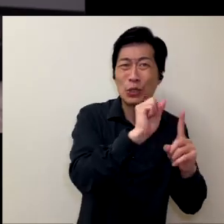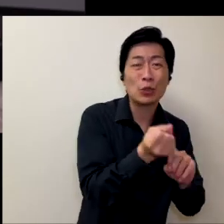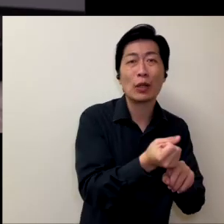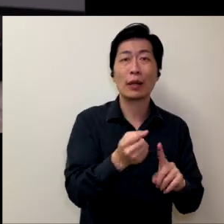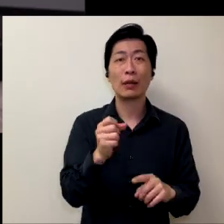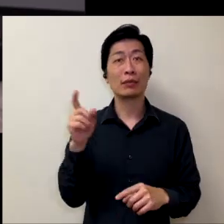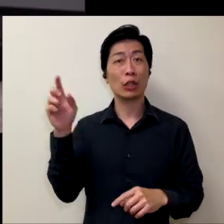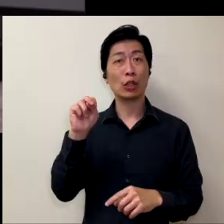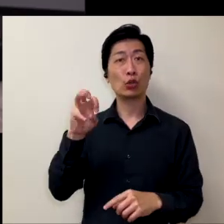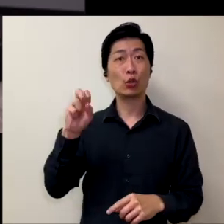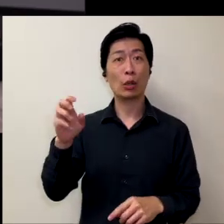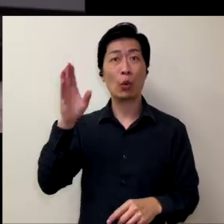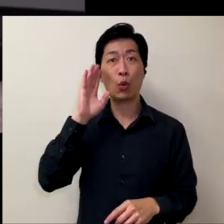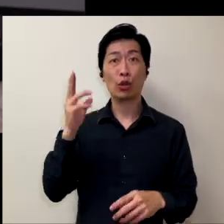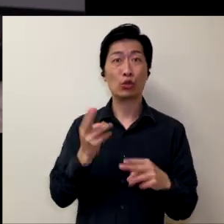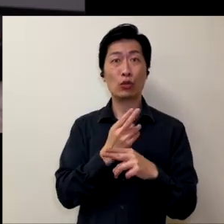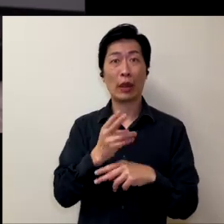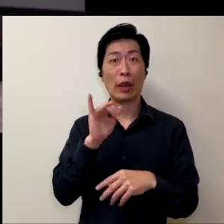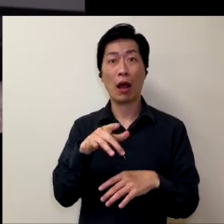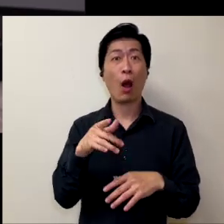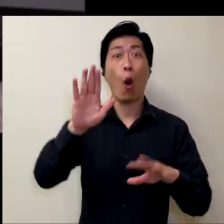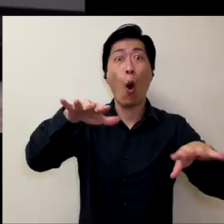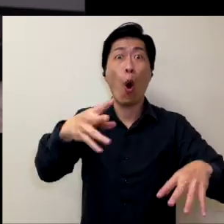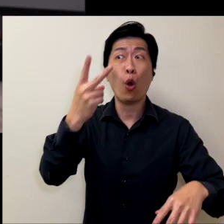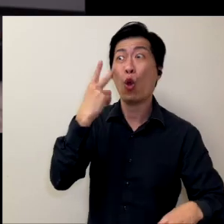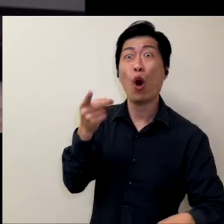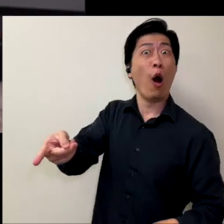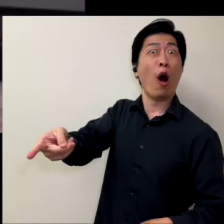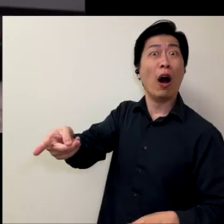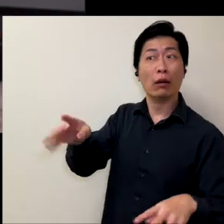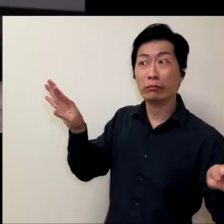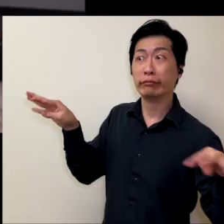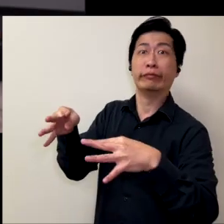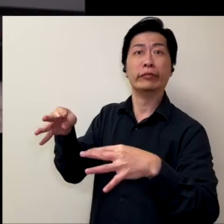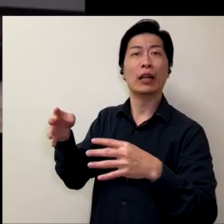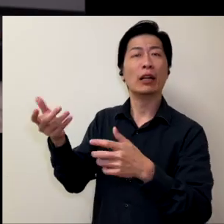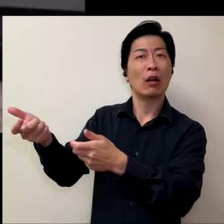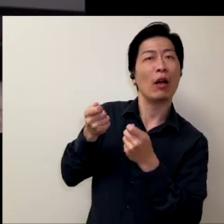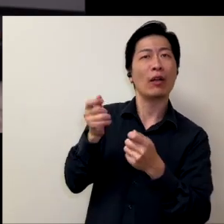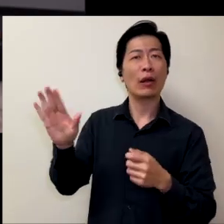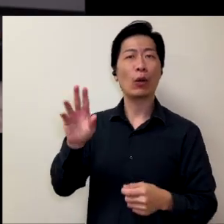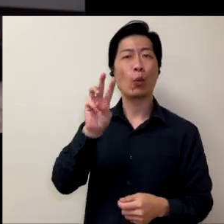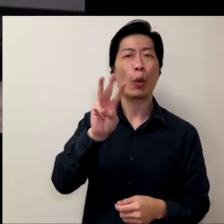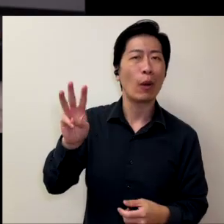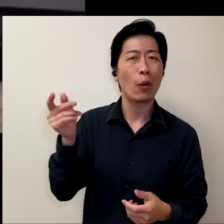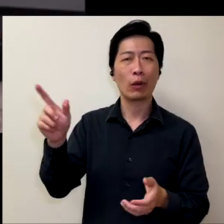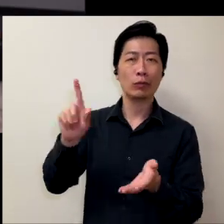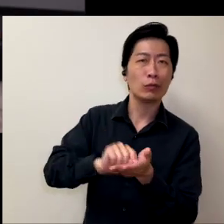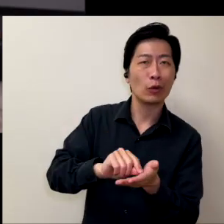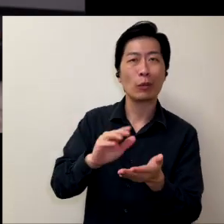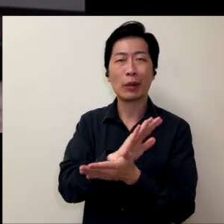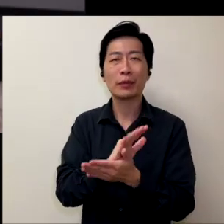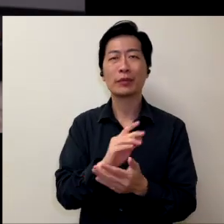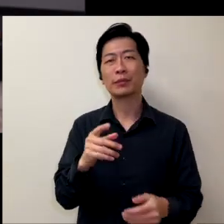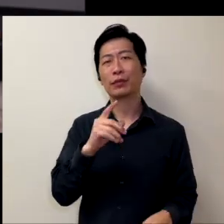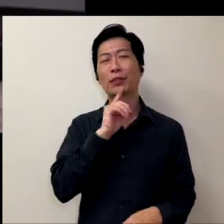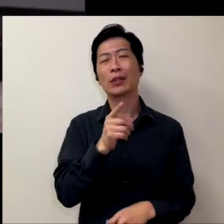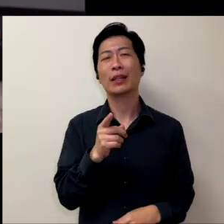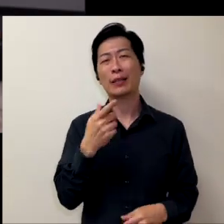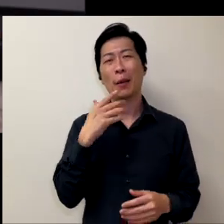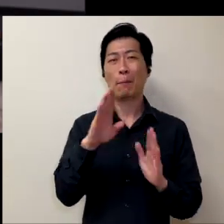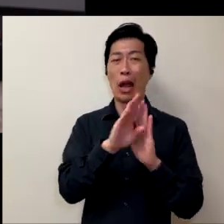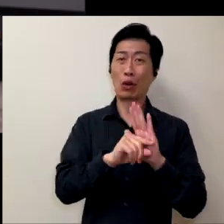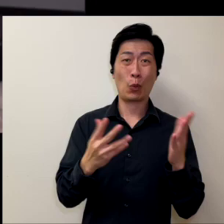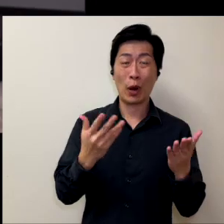same neighborhood, media is going to use that to drive a lot of traffic to their websites or to their publications. Now, a little